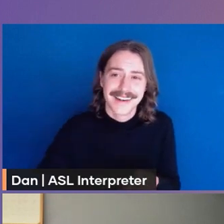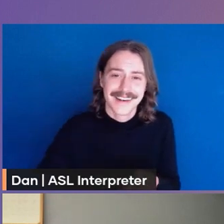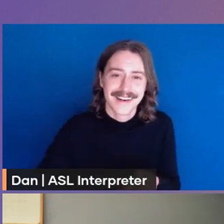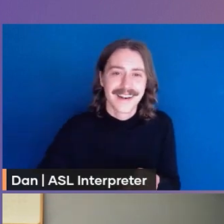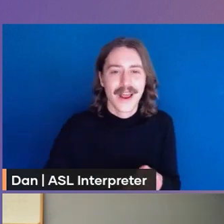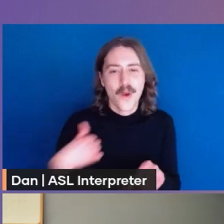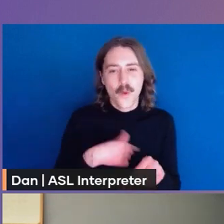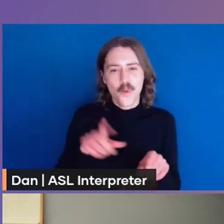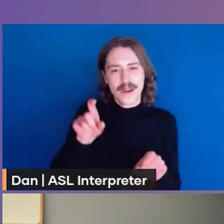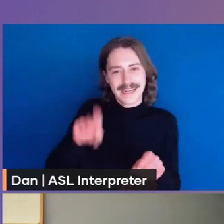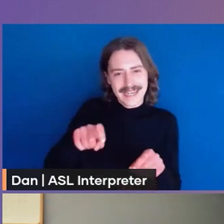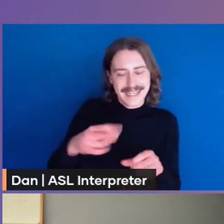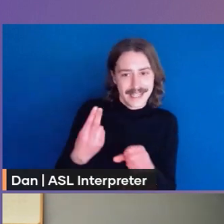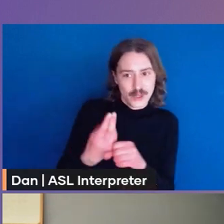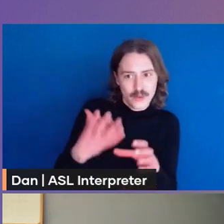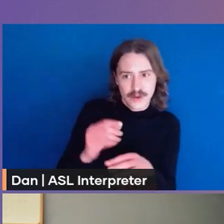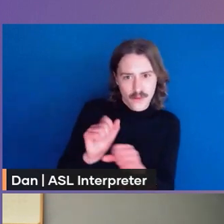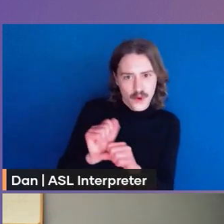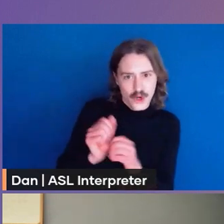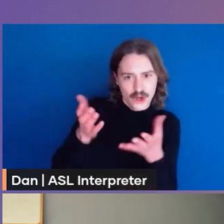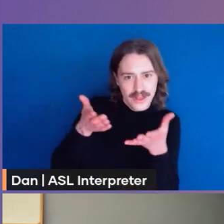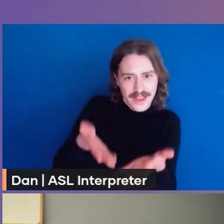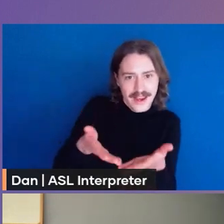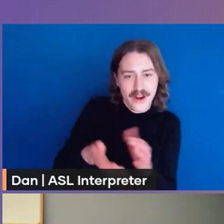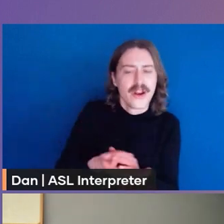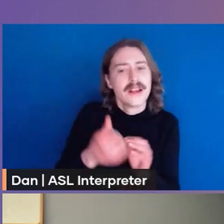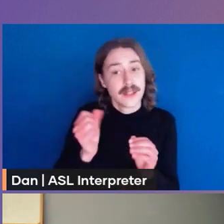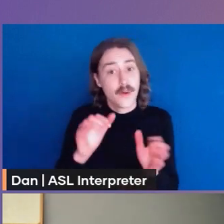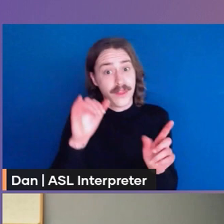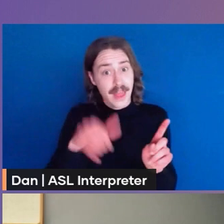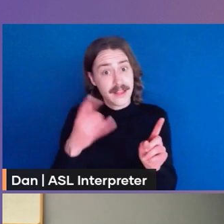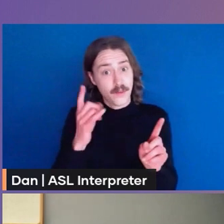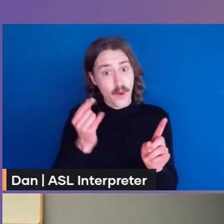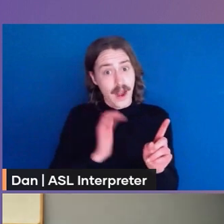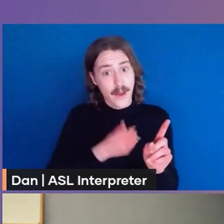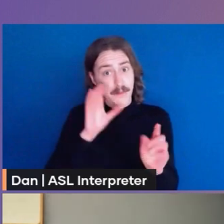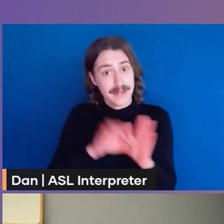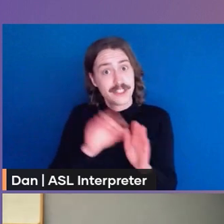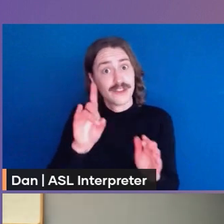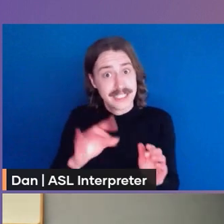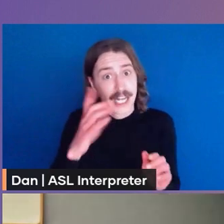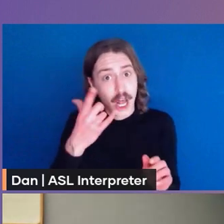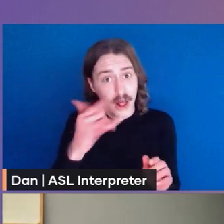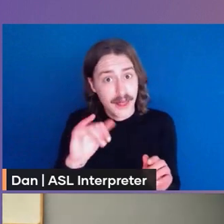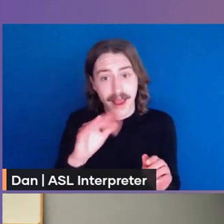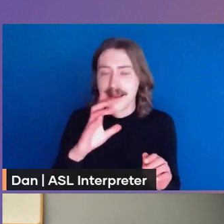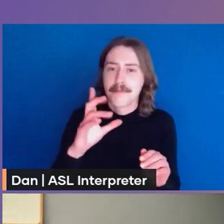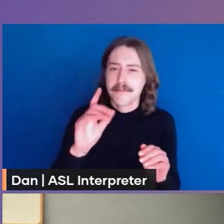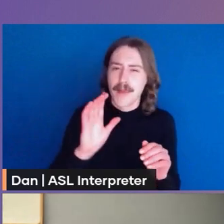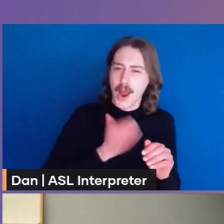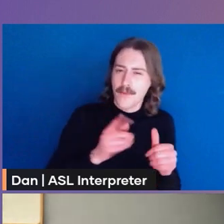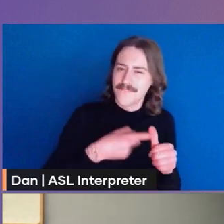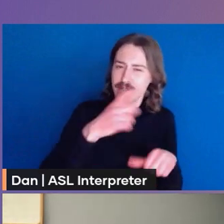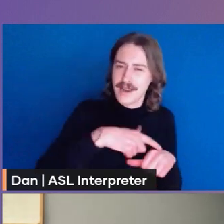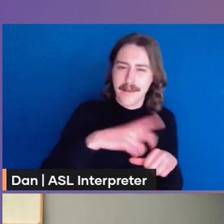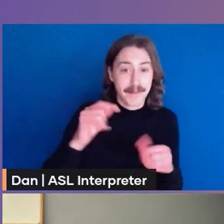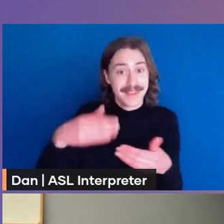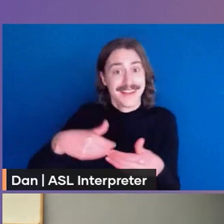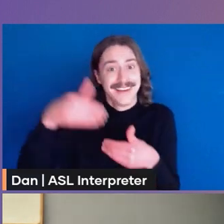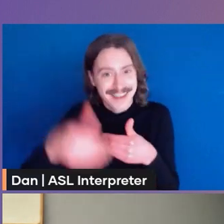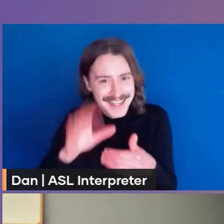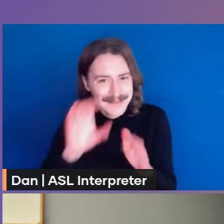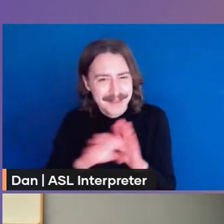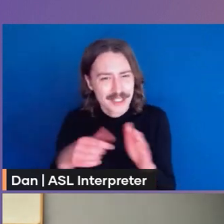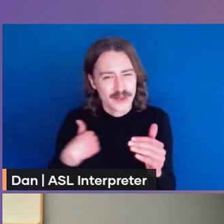worker. And so this is what our diagram ended up looking like in our next iteration, where we wanted to send this